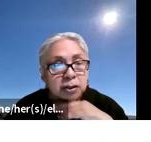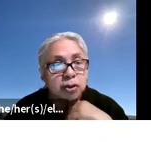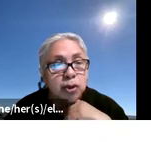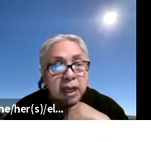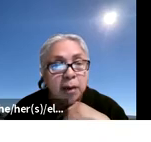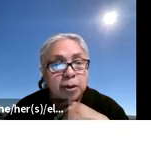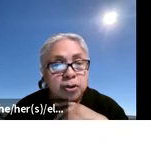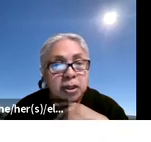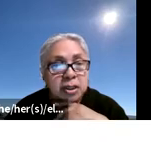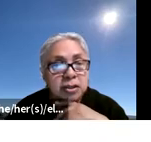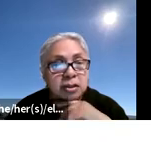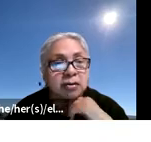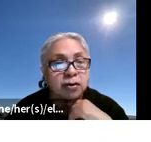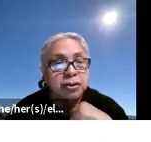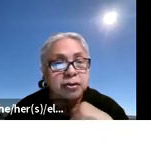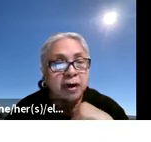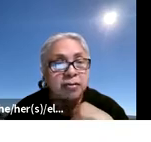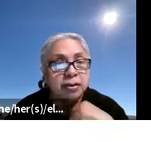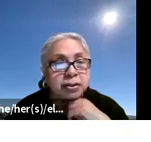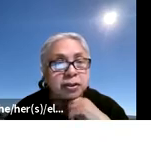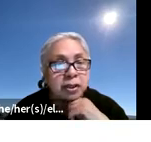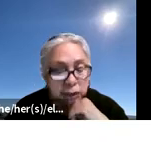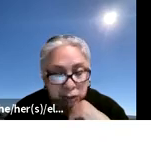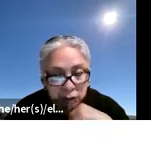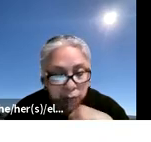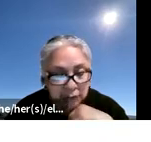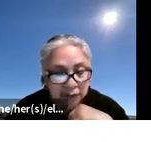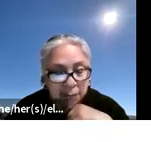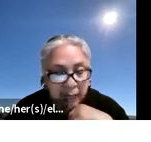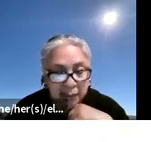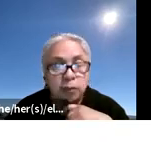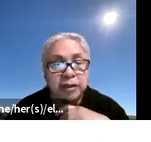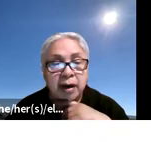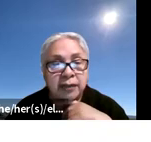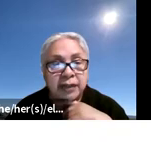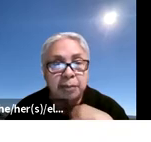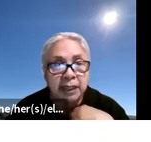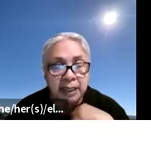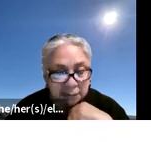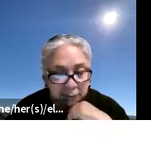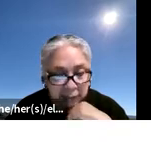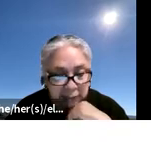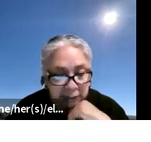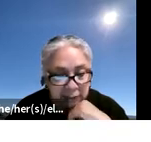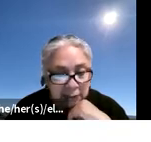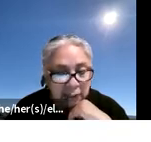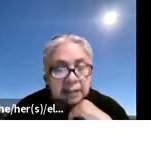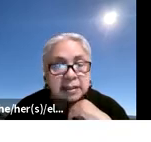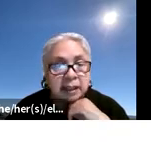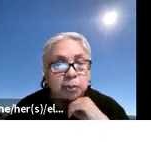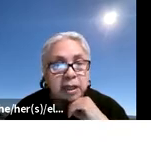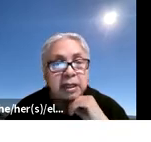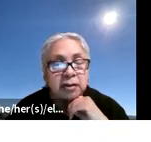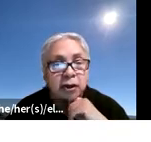And create opportunities for survivors to do and give back when they're at that place, right?